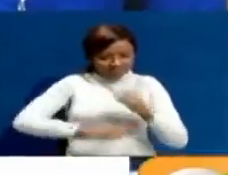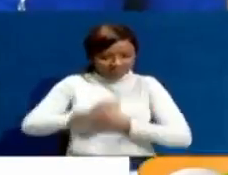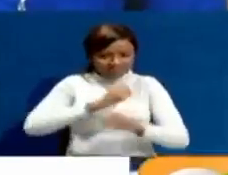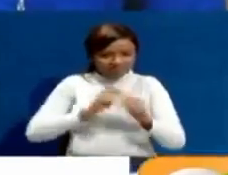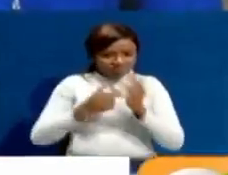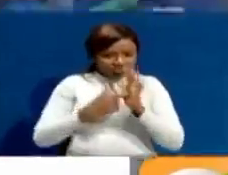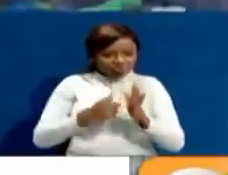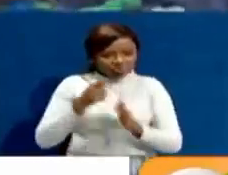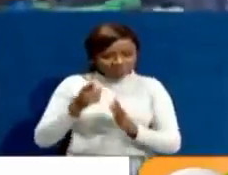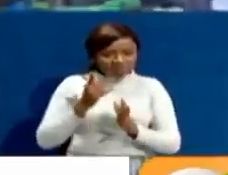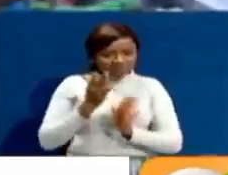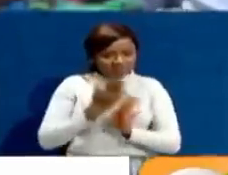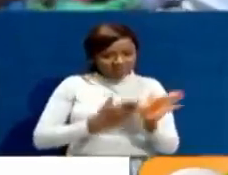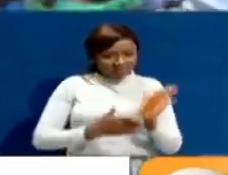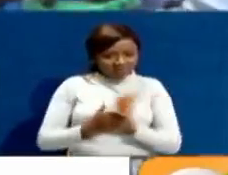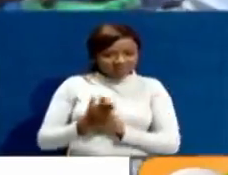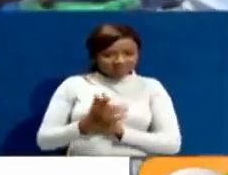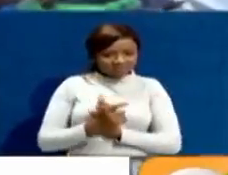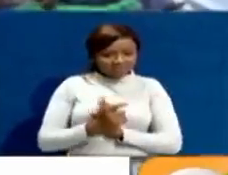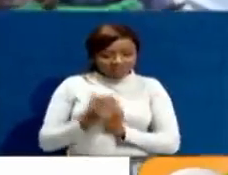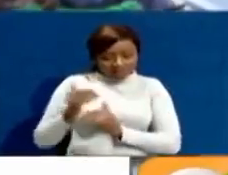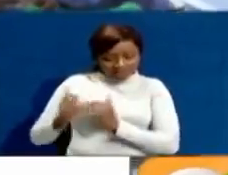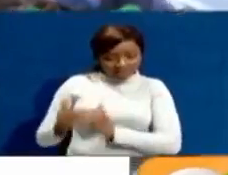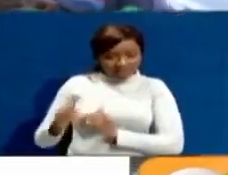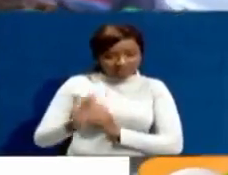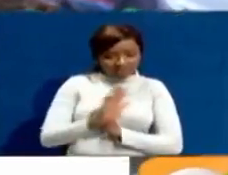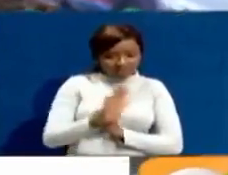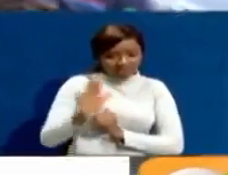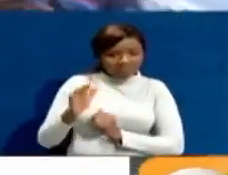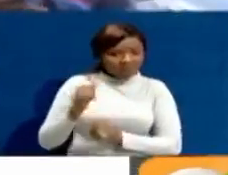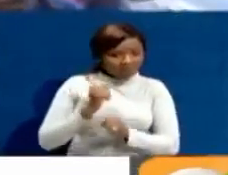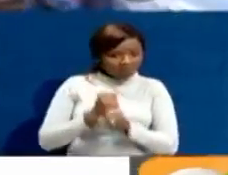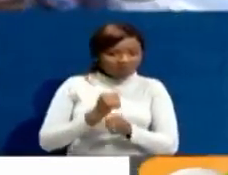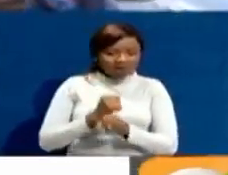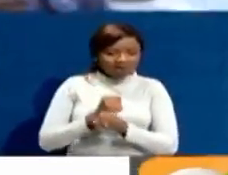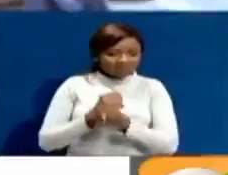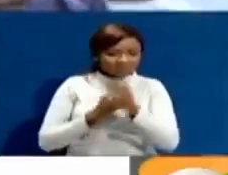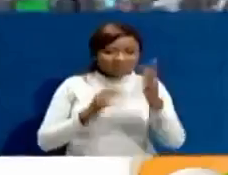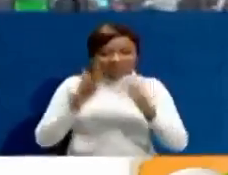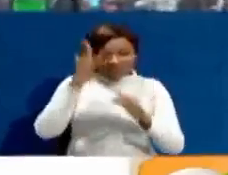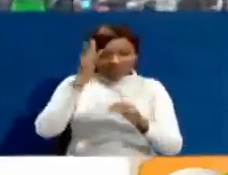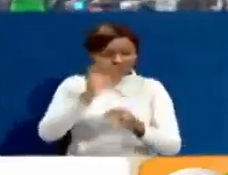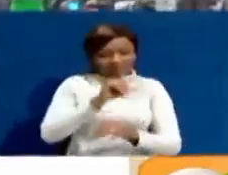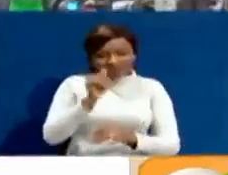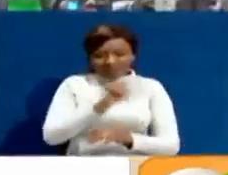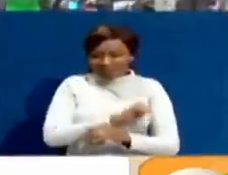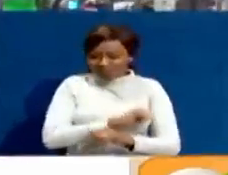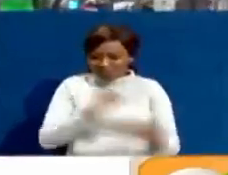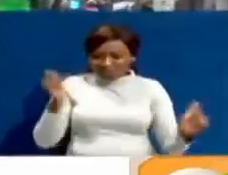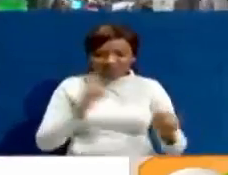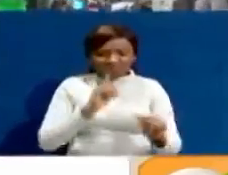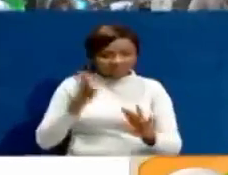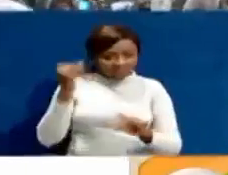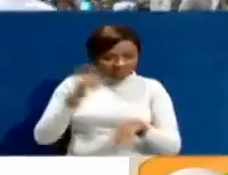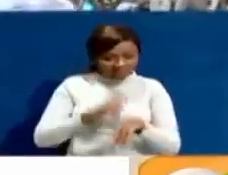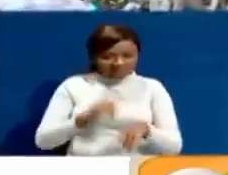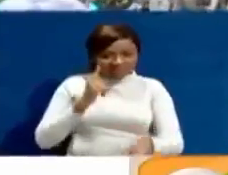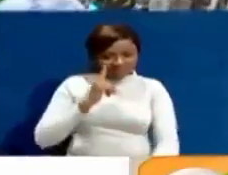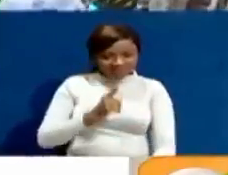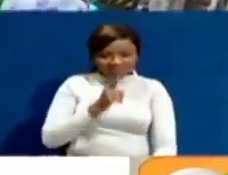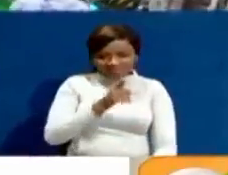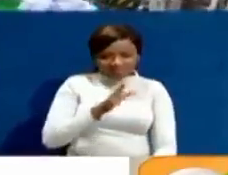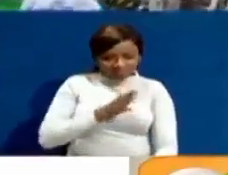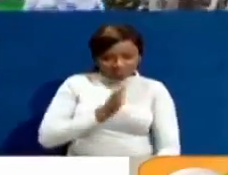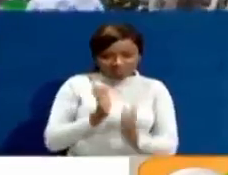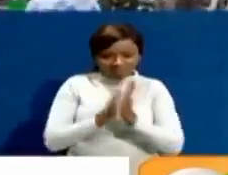who orchestrated the murders. Neighbors, most of whom are civil servants and know each other well, say the last time they saw